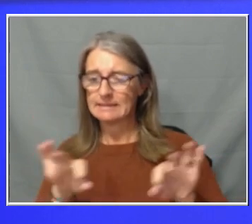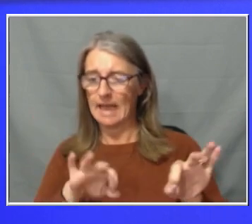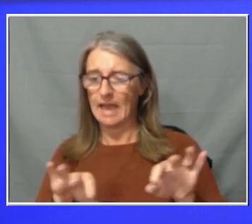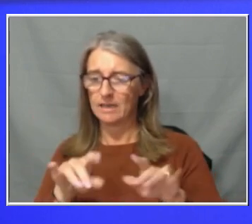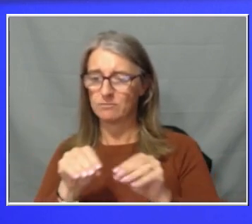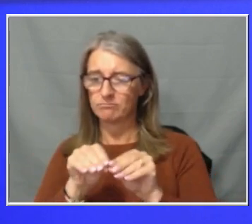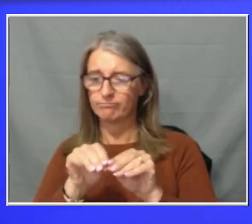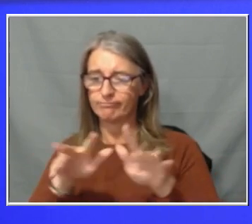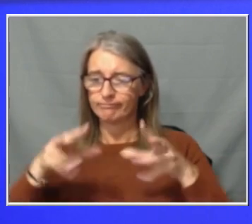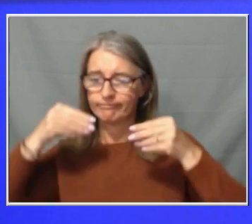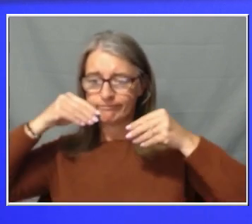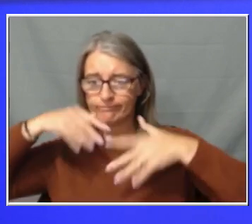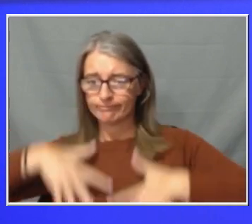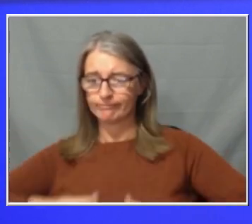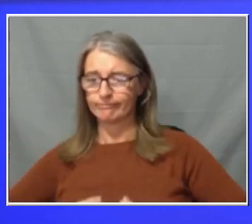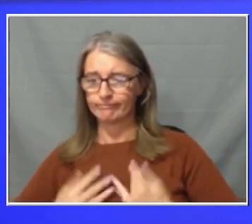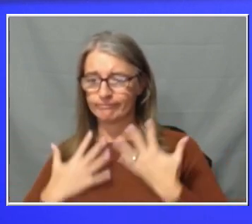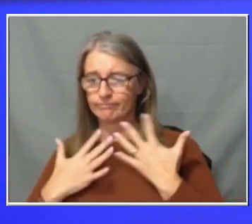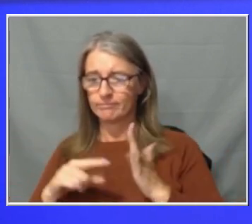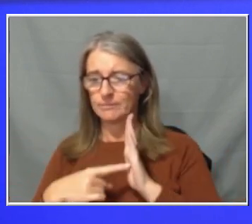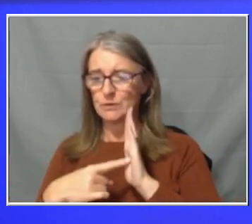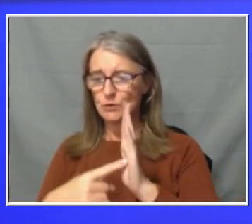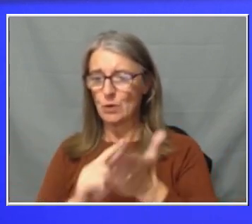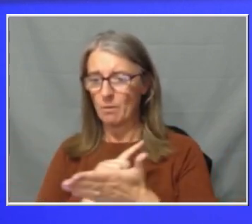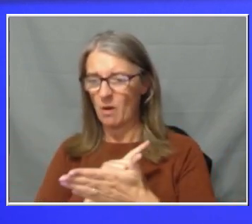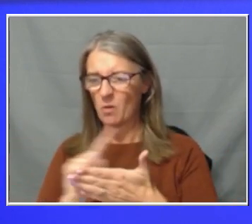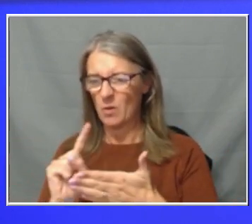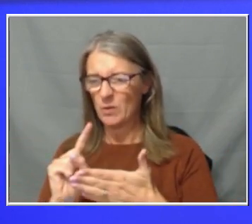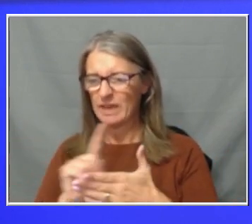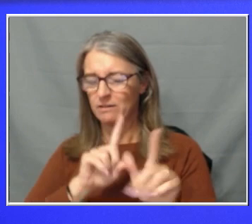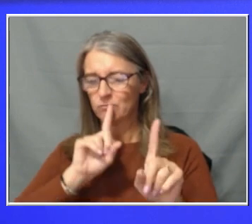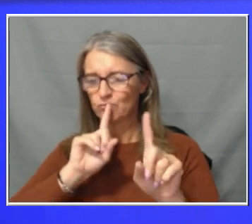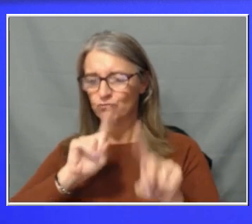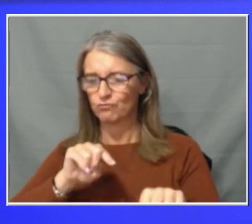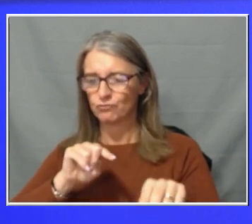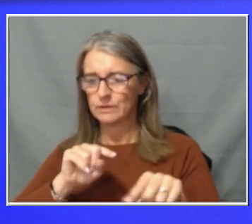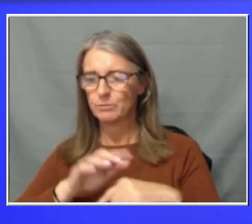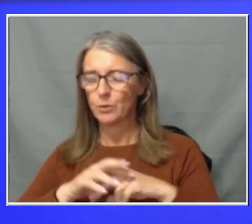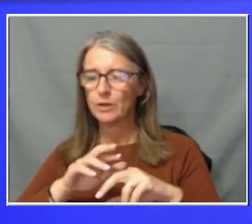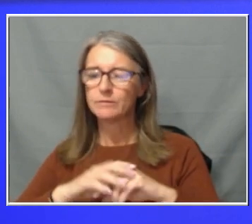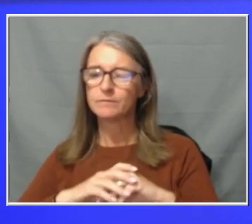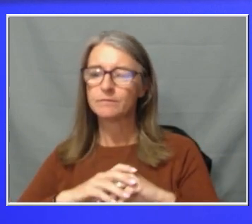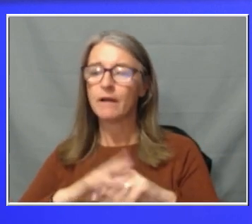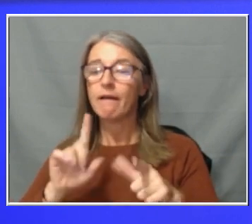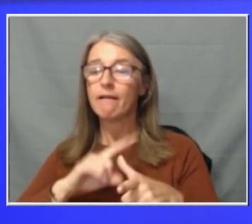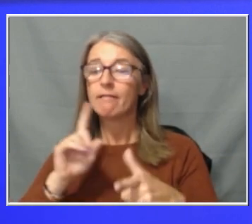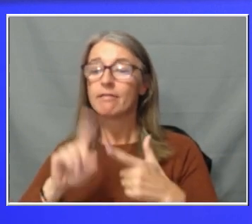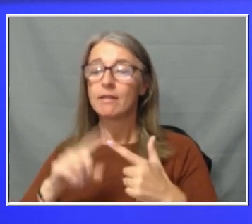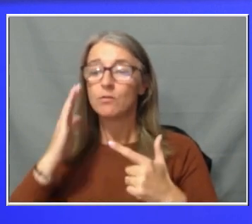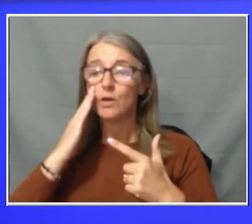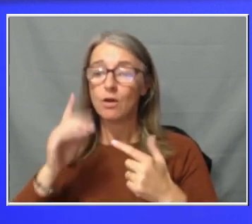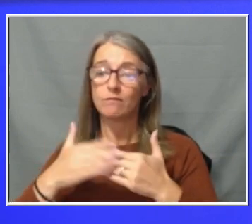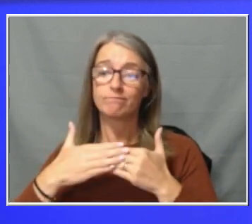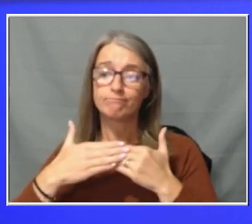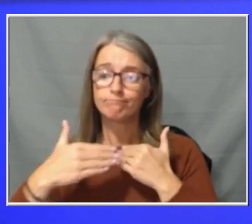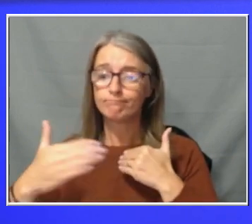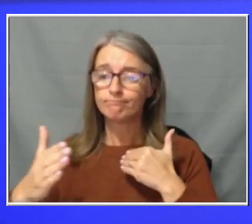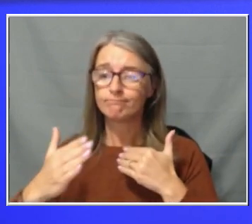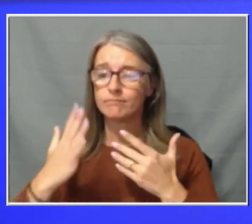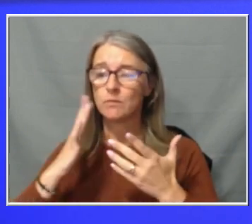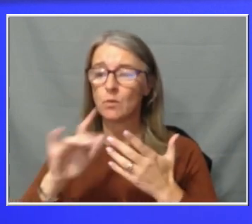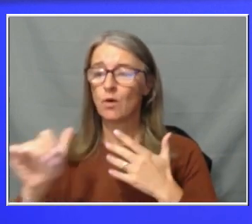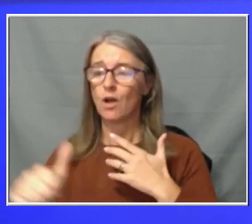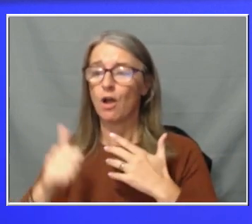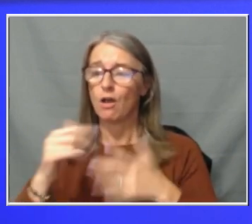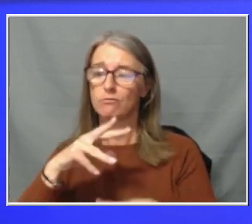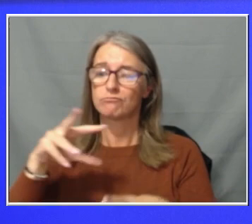to the pathologist, the results come back in about a week, and then we know from there what else is